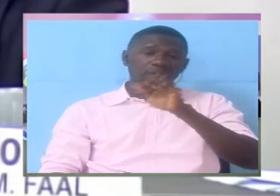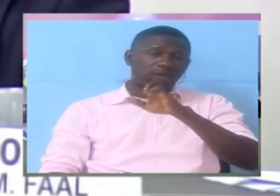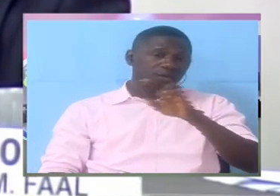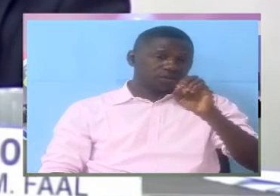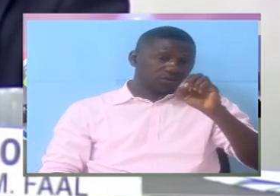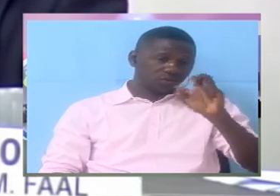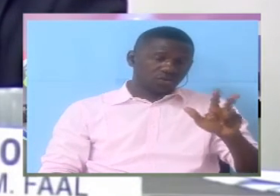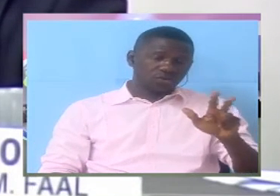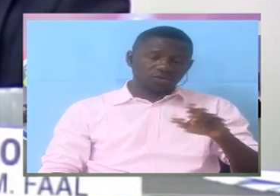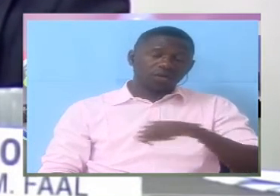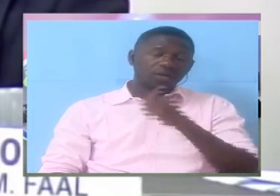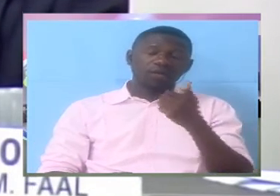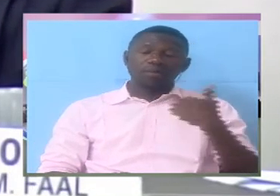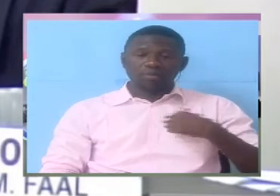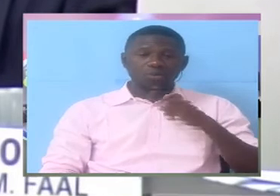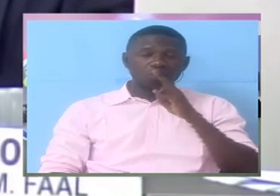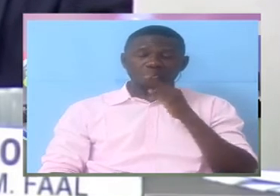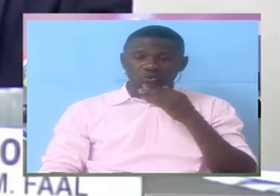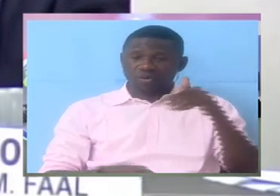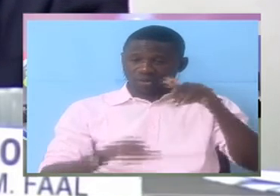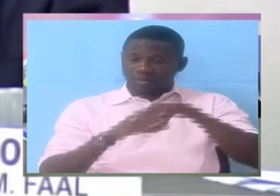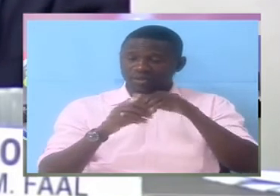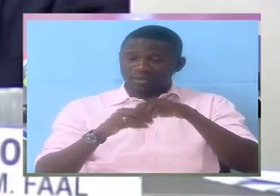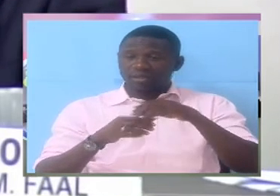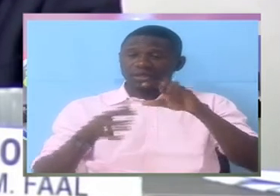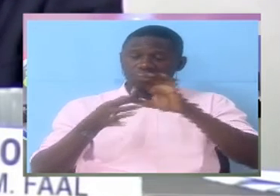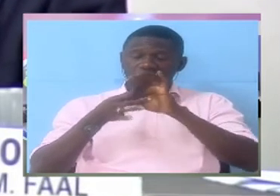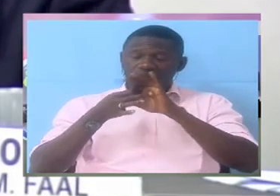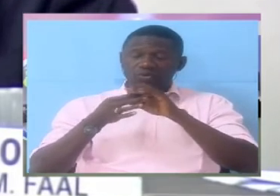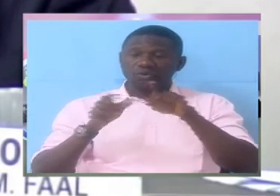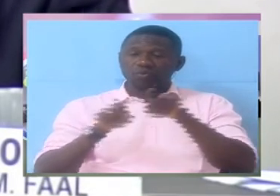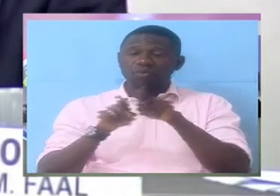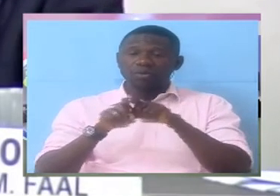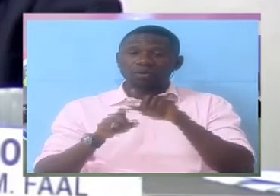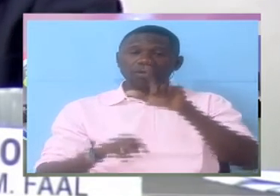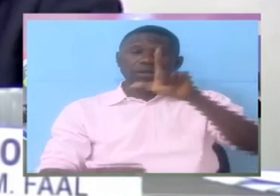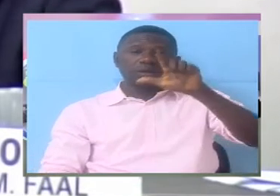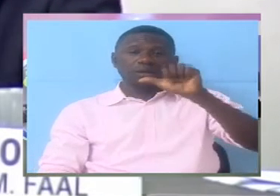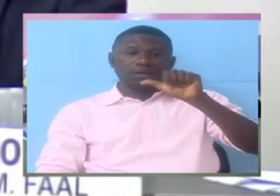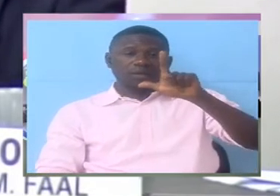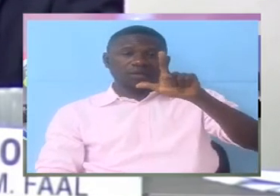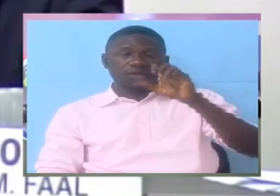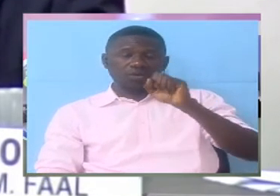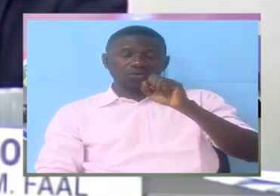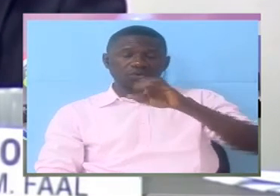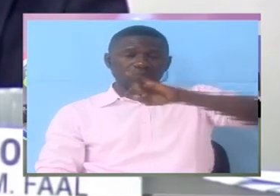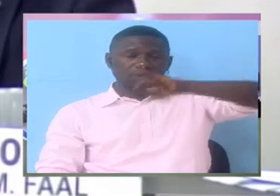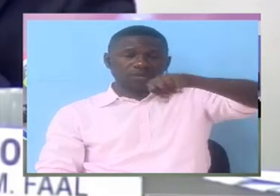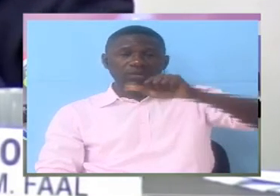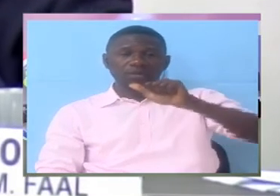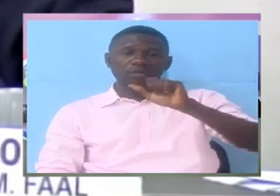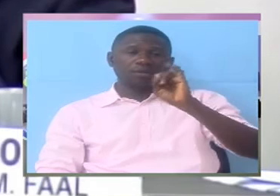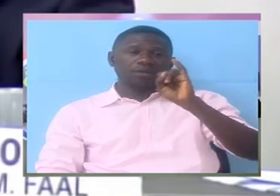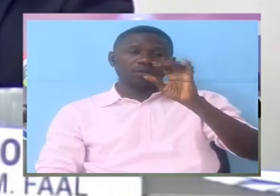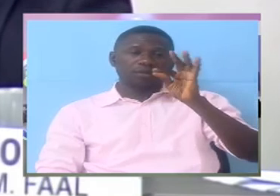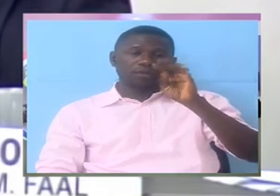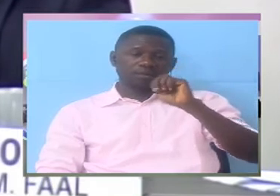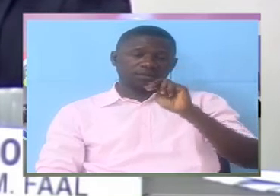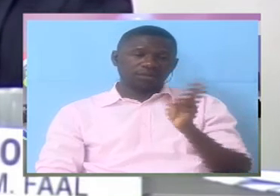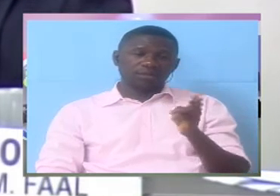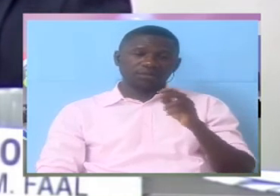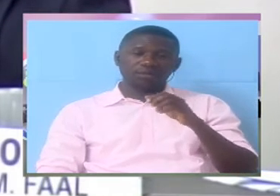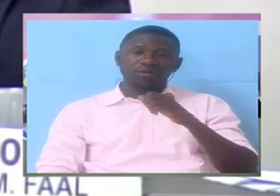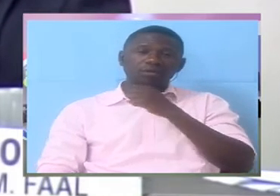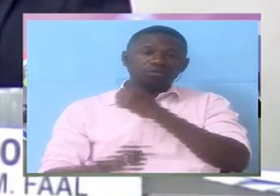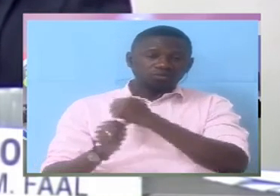were accused in connection with the Lalo Jaite coup d'état? Ibrahima Barrow na do nyo katanglu yemela lon ko ye tumi